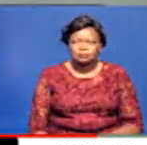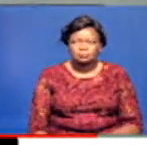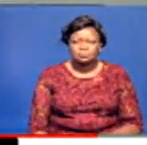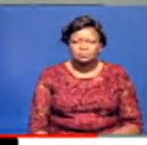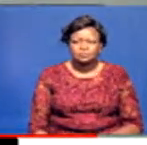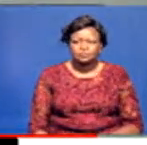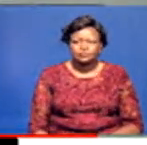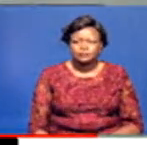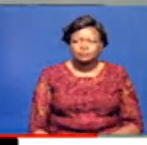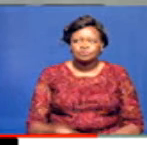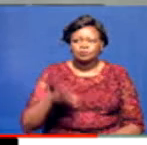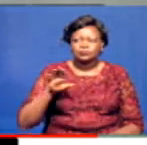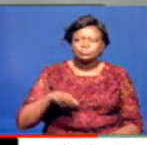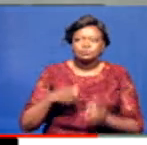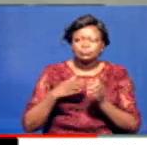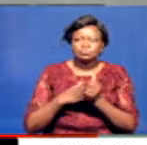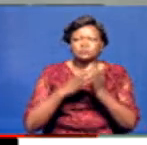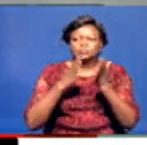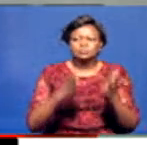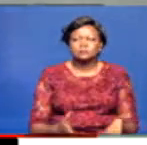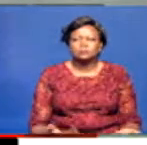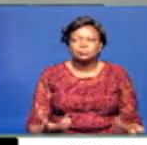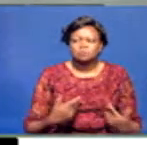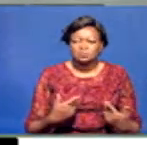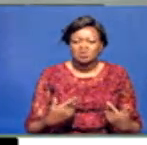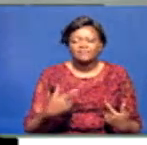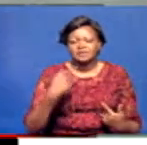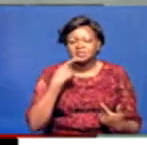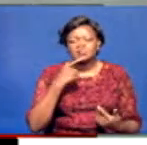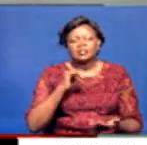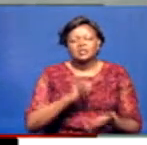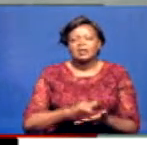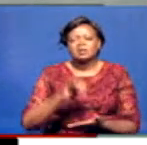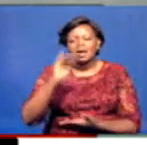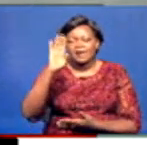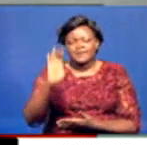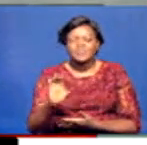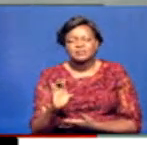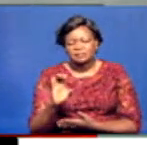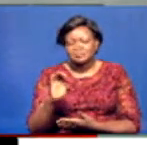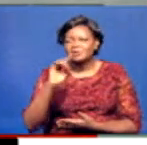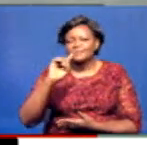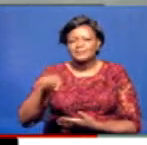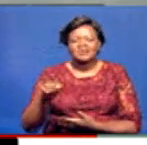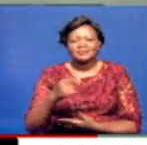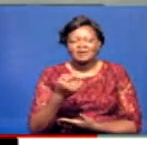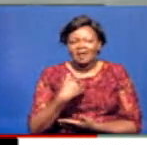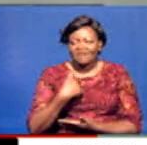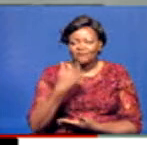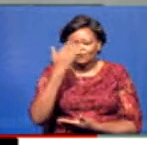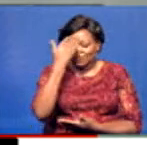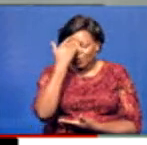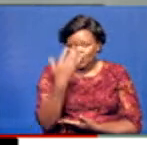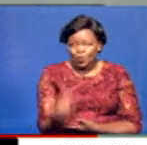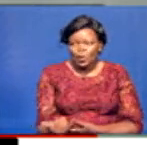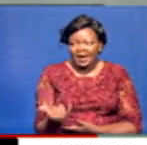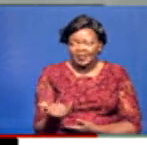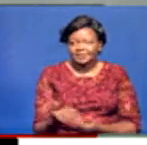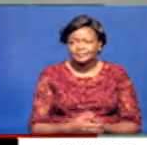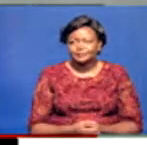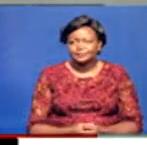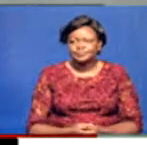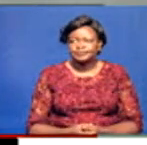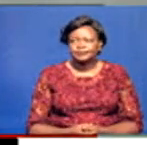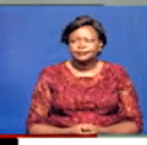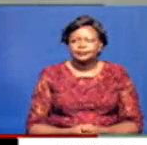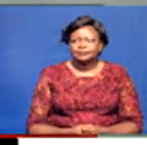Women leaders have faulted the Independent Electoral and Boundaries Commission on the mandatory sharing of